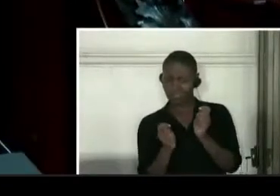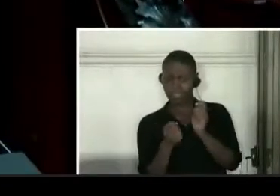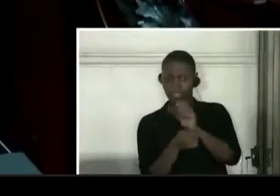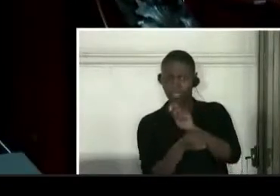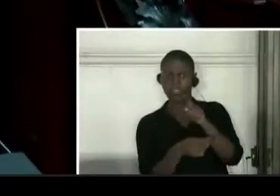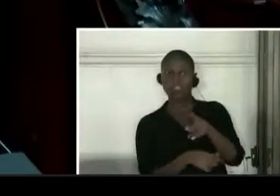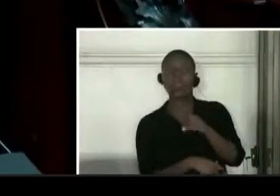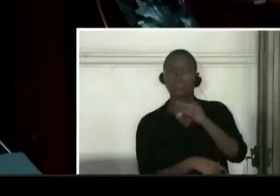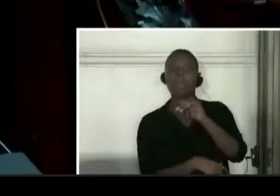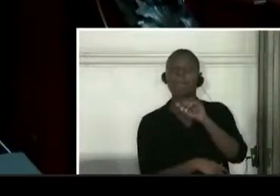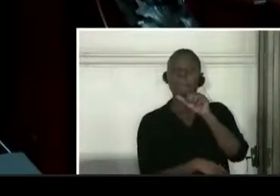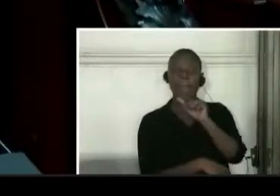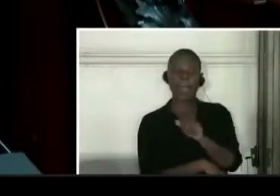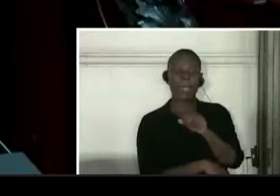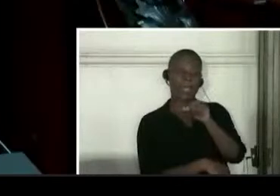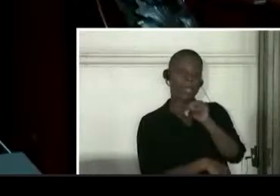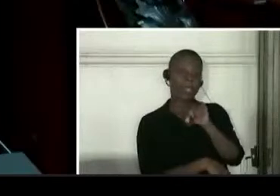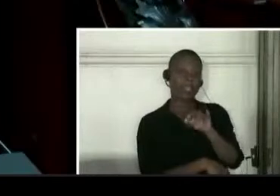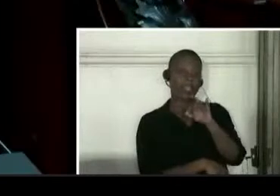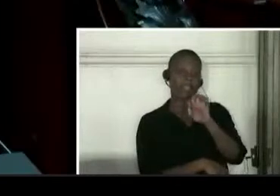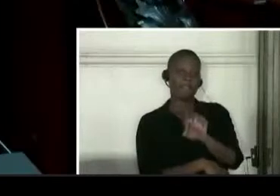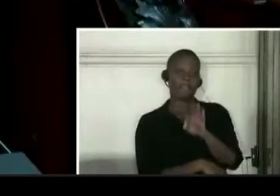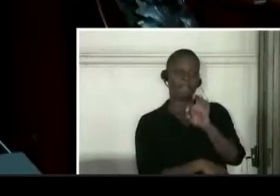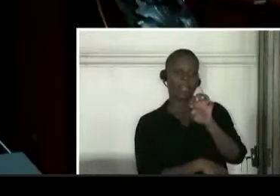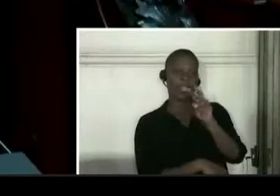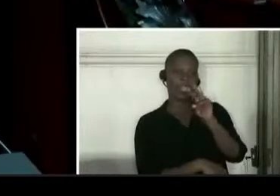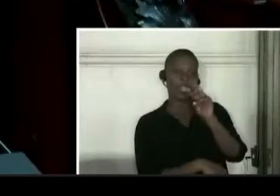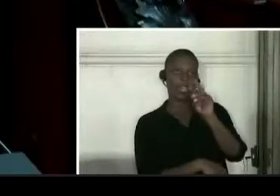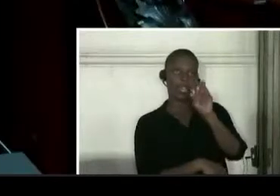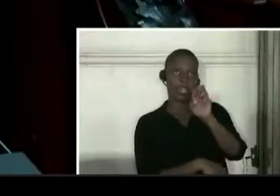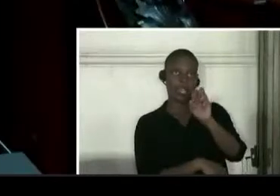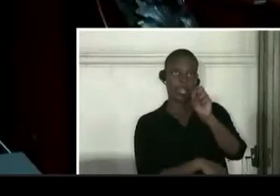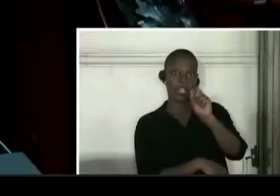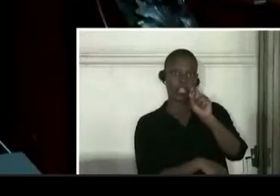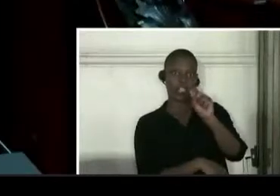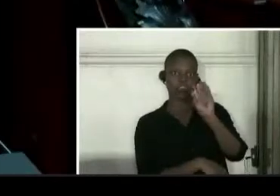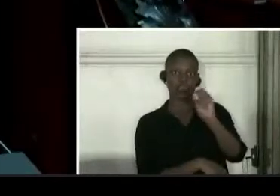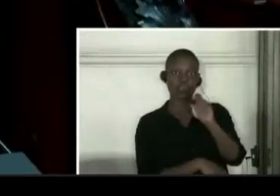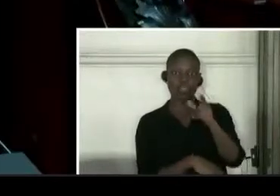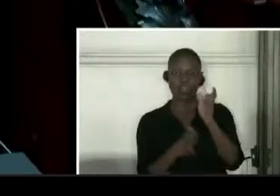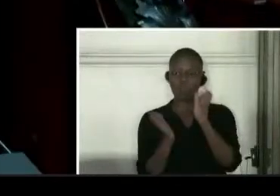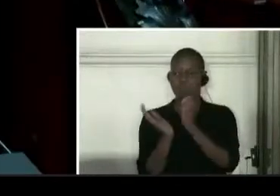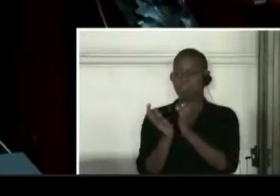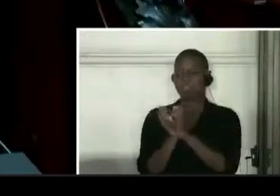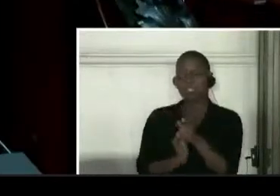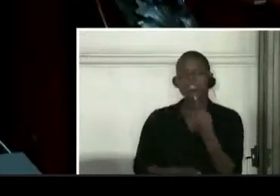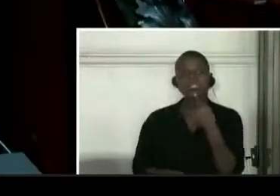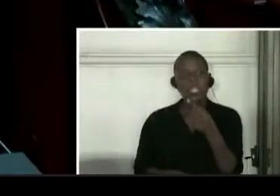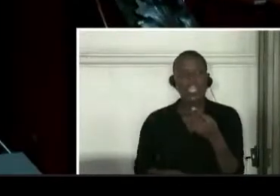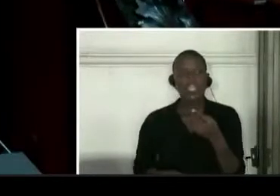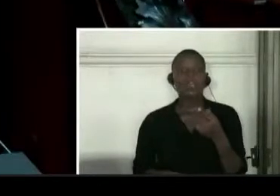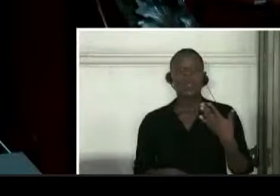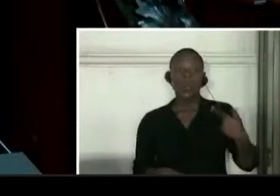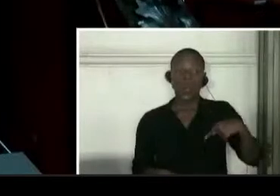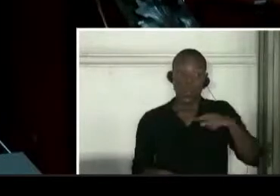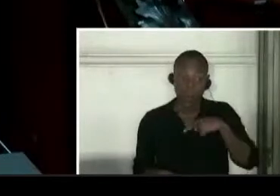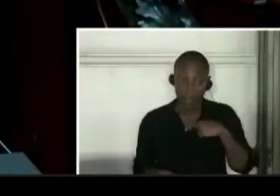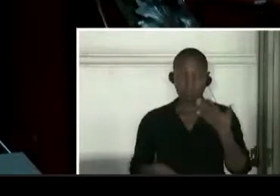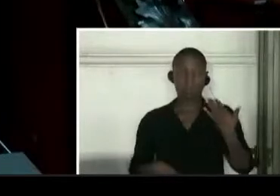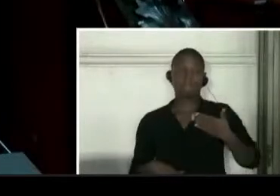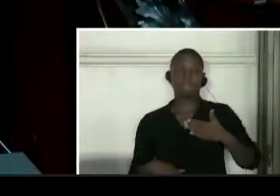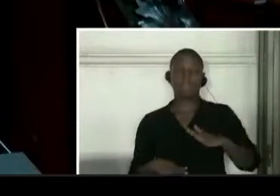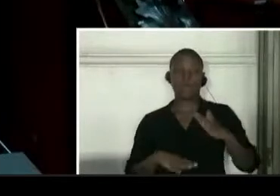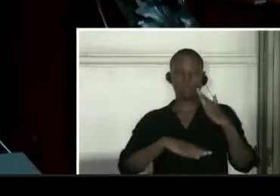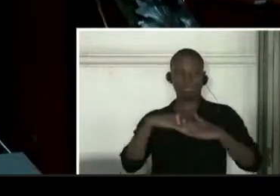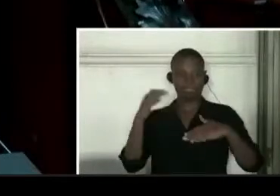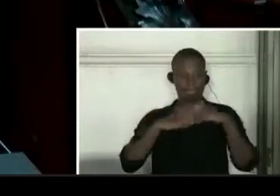manifesto of the African National Congress, which makes a commitment that says we are building sustainable human settlement that helps to transform